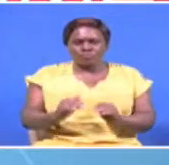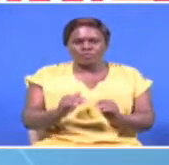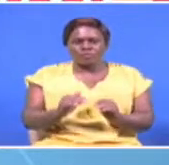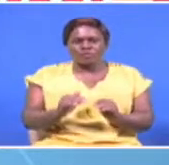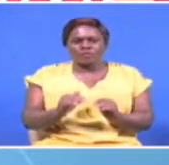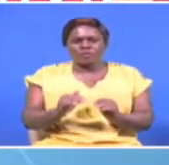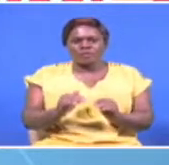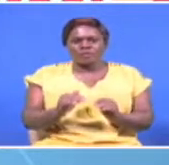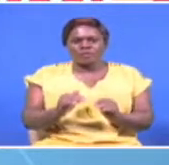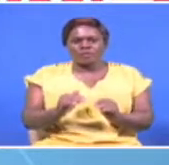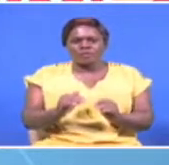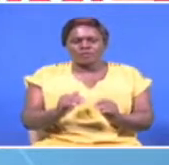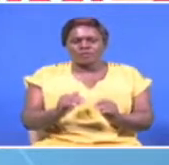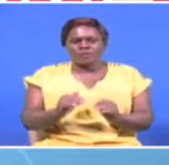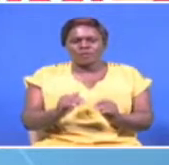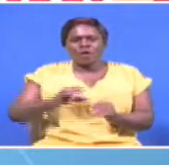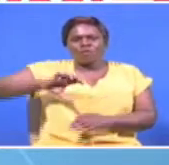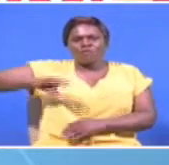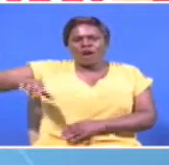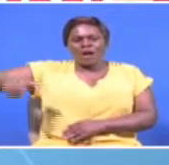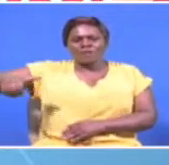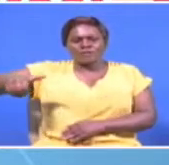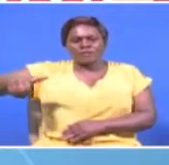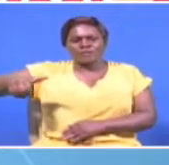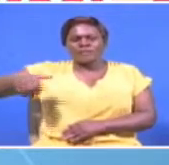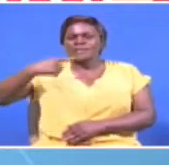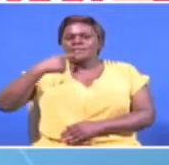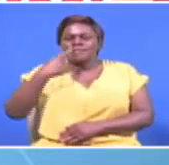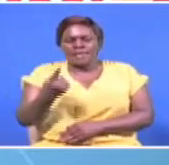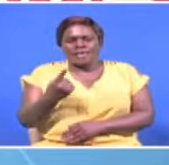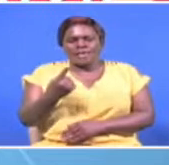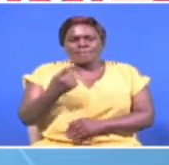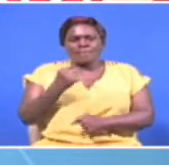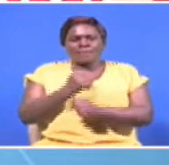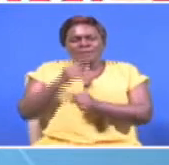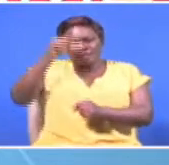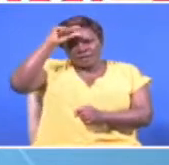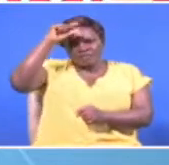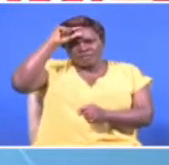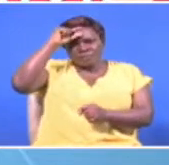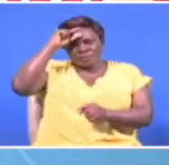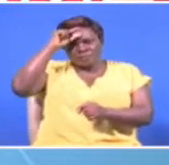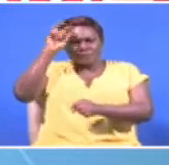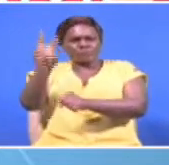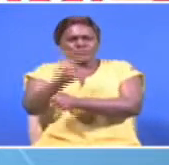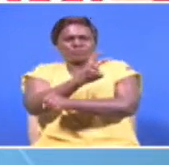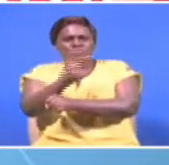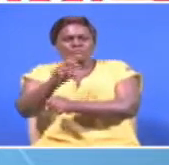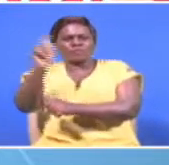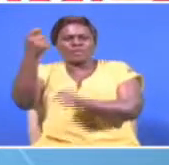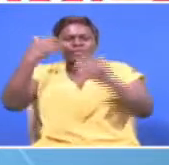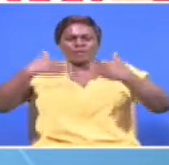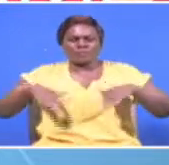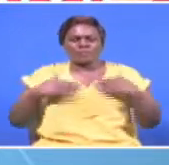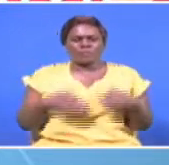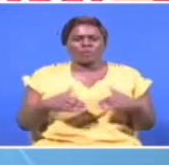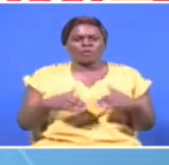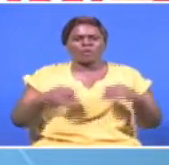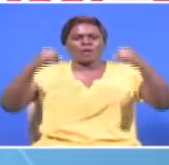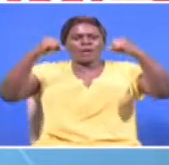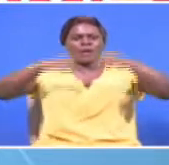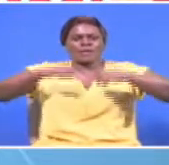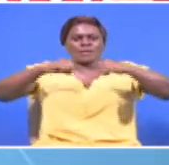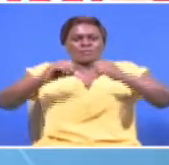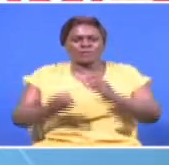in Esiandumba village, Vihiga County, vowed to ensure the government is held responsible to Kenyans. The Malabo Treaty